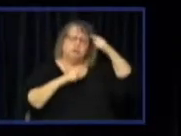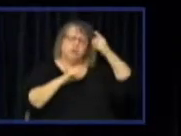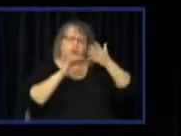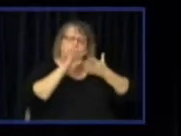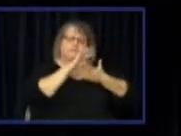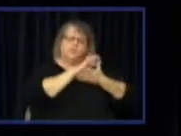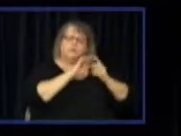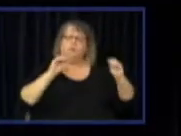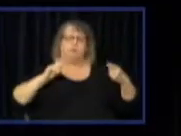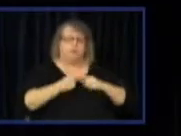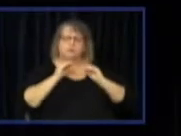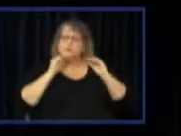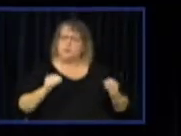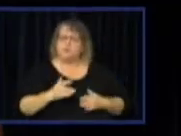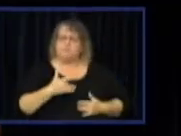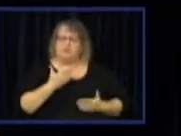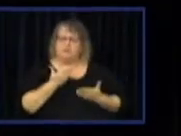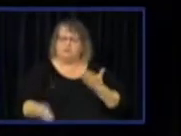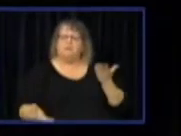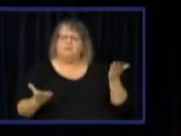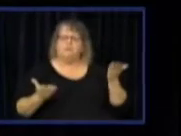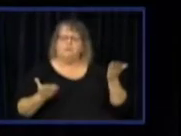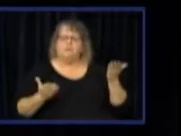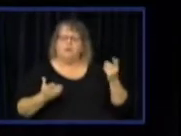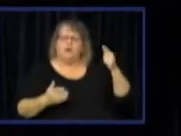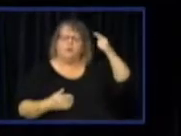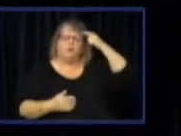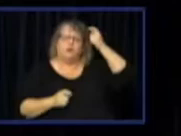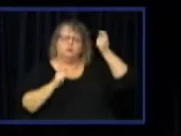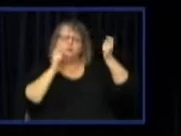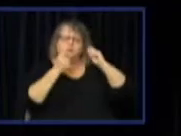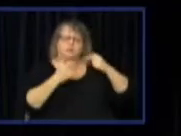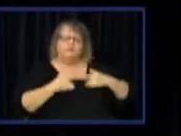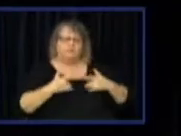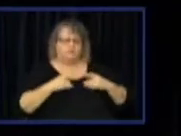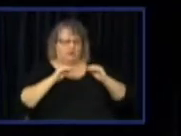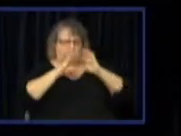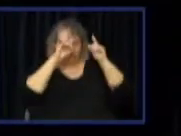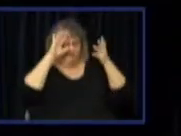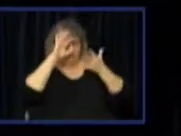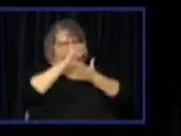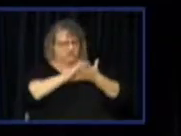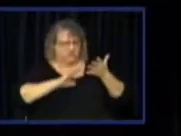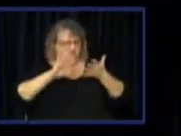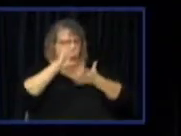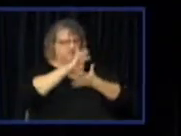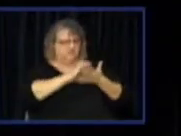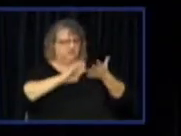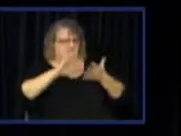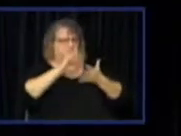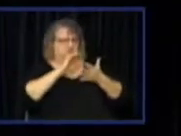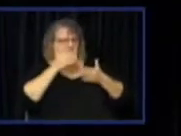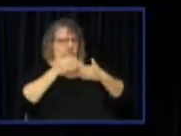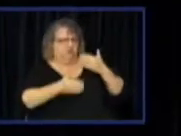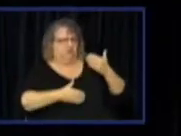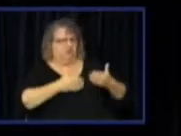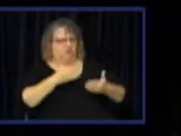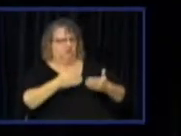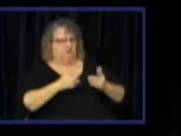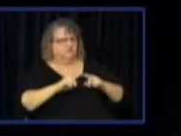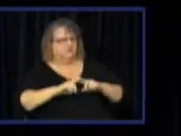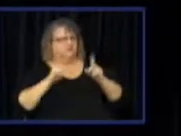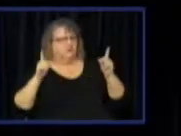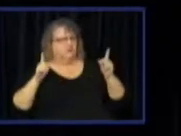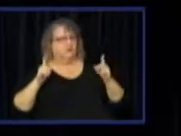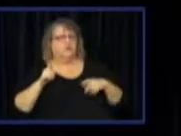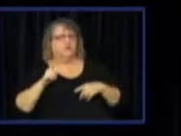not painful, and it alters the function of the brain, and so people are not thinking clearly when they have a stroke. And so